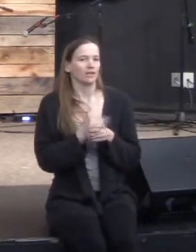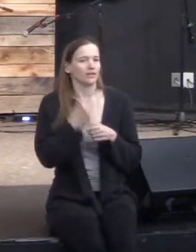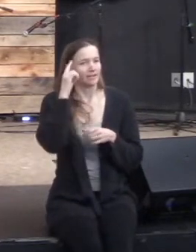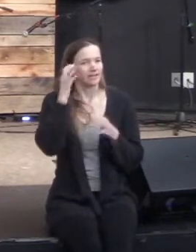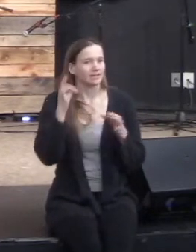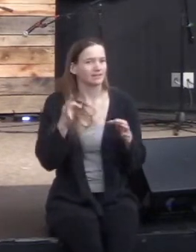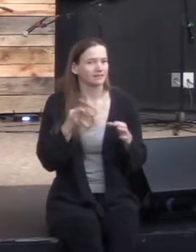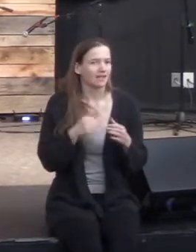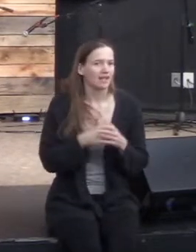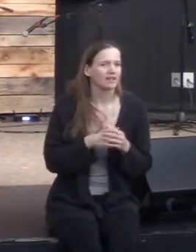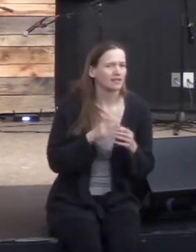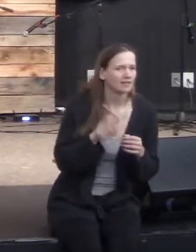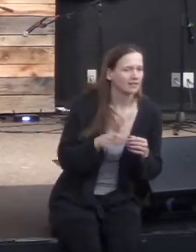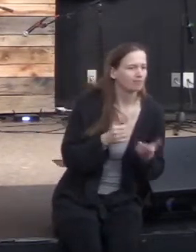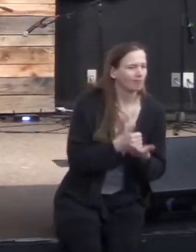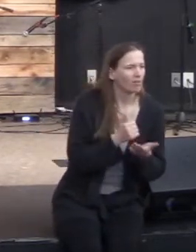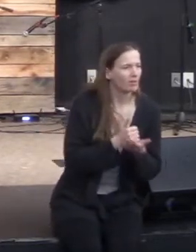witness?